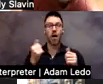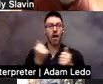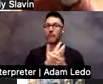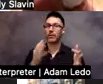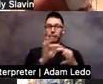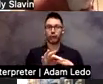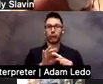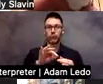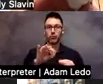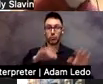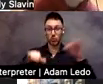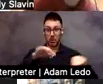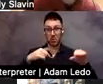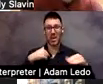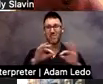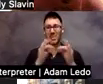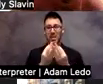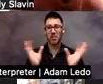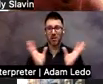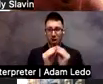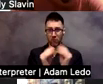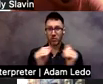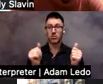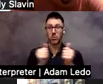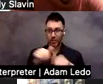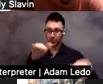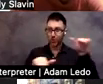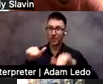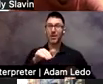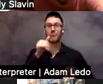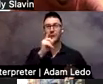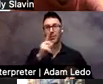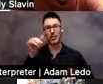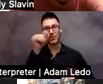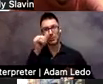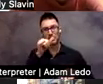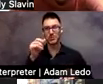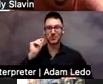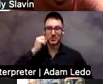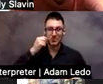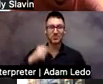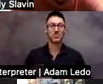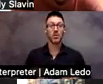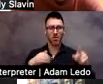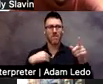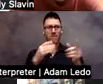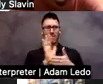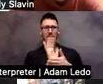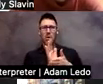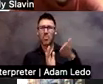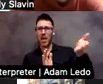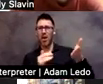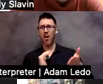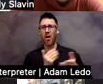terrific. It was just amazing. And so we have this video that's on our website. And we also have tip sheets on